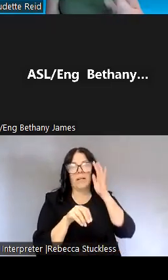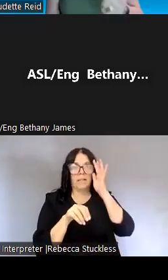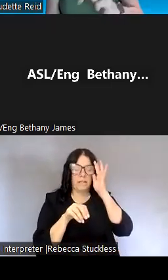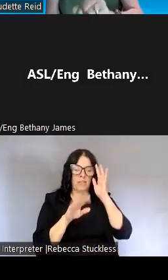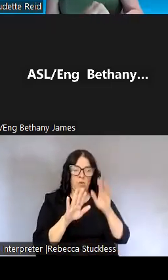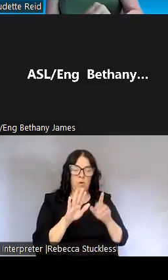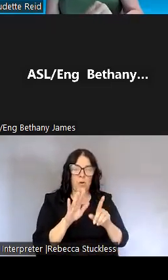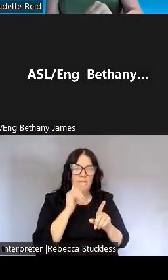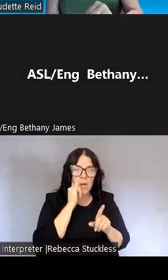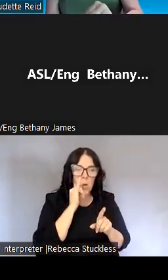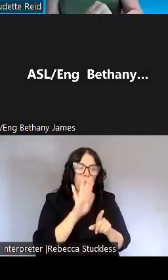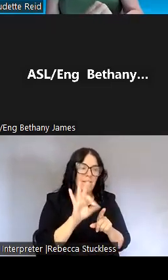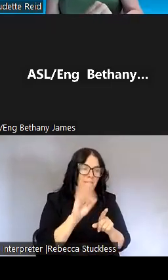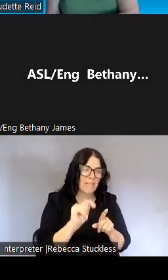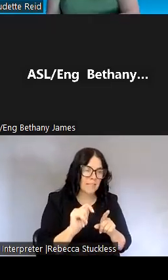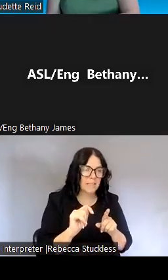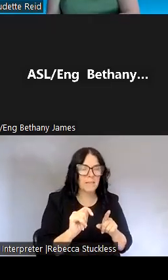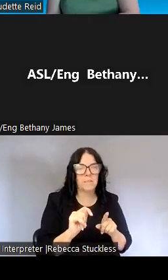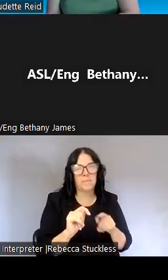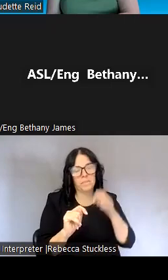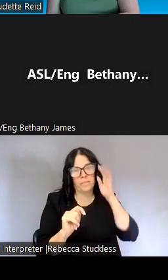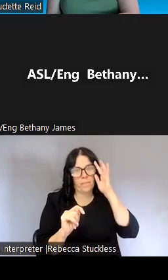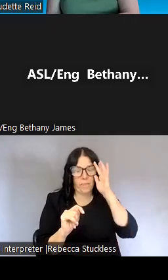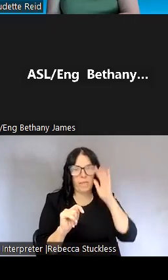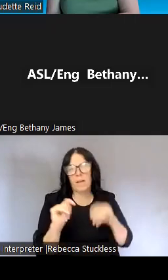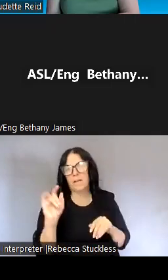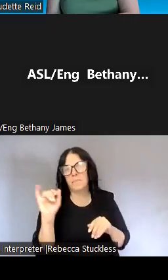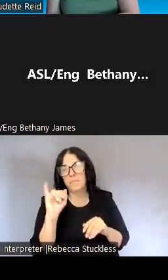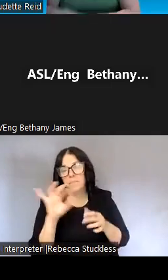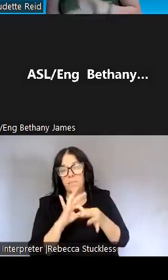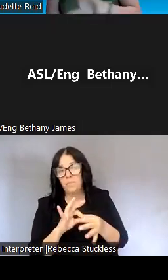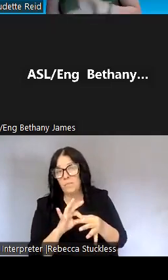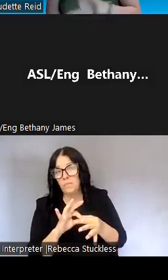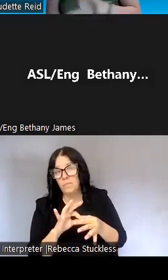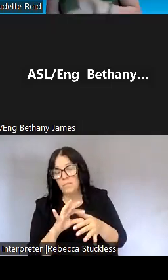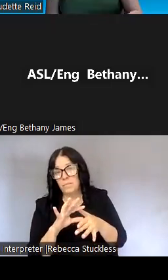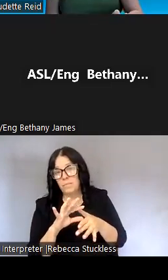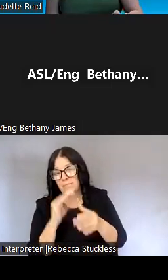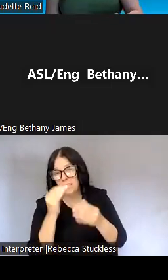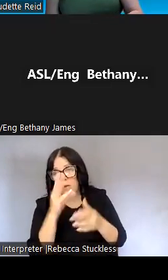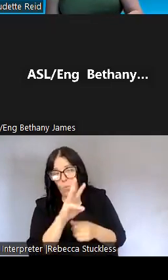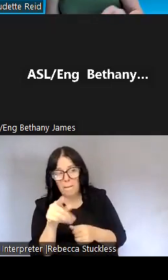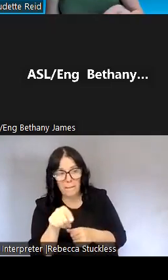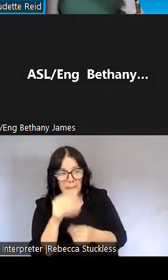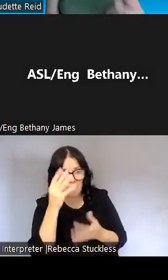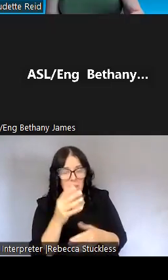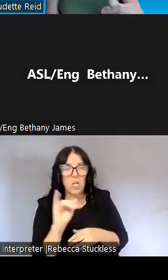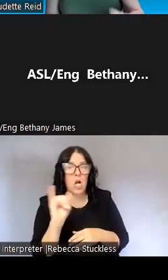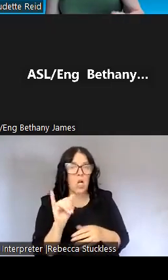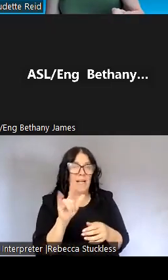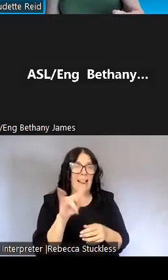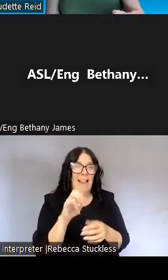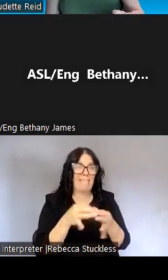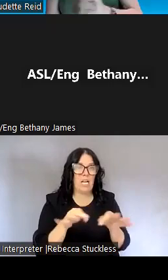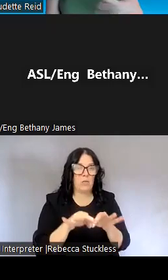or FaceTime calls, as well as content on the web. And the Live Captions program is